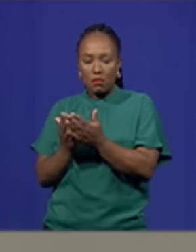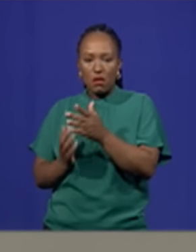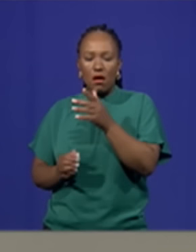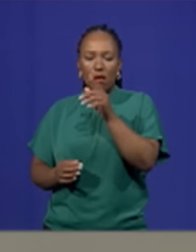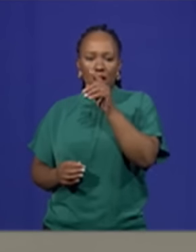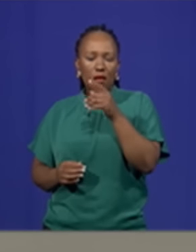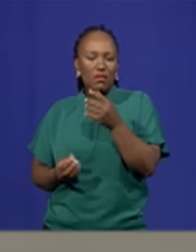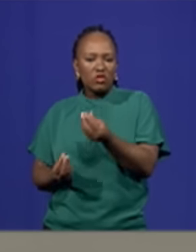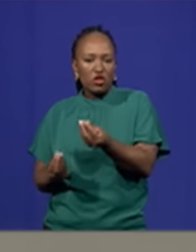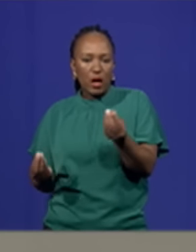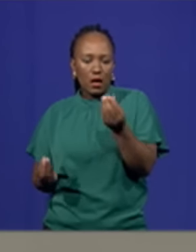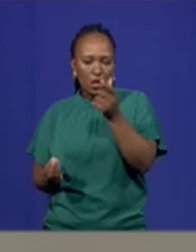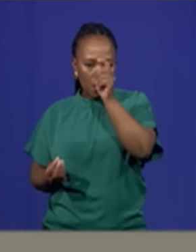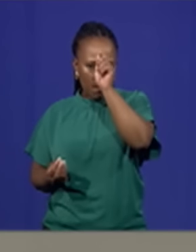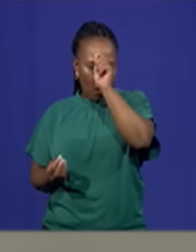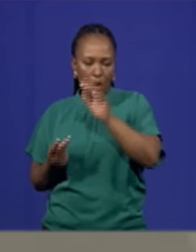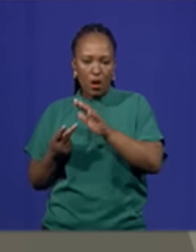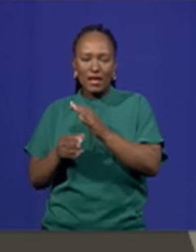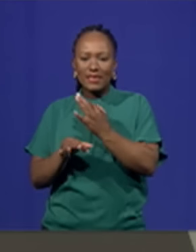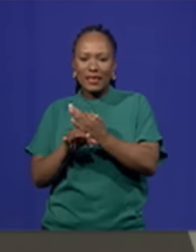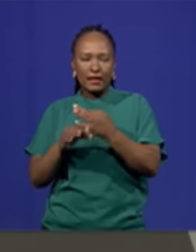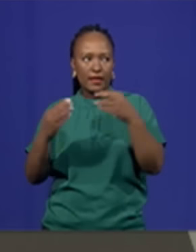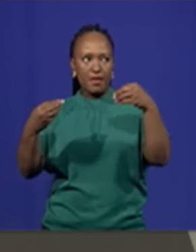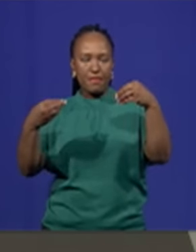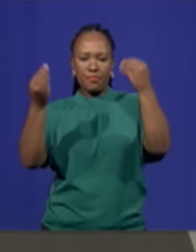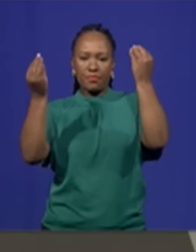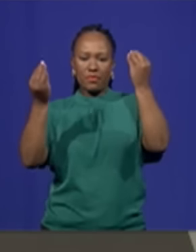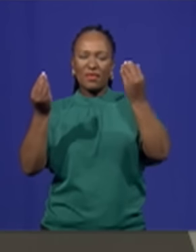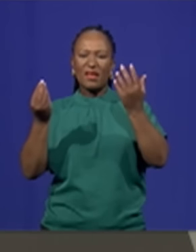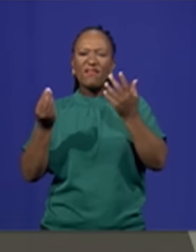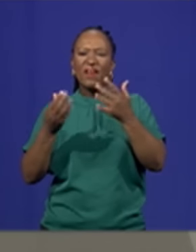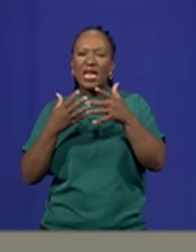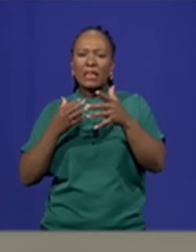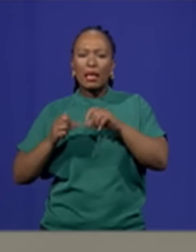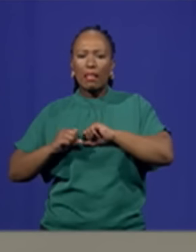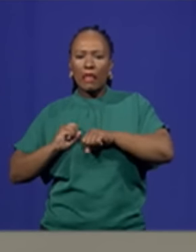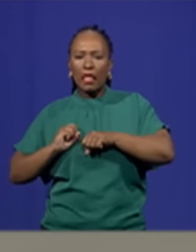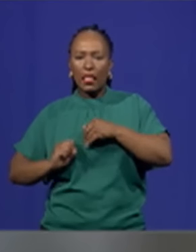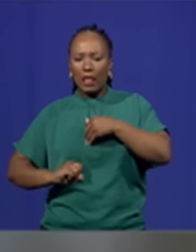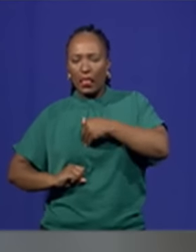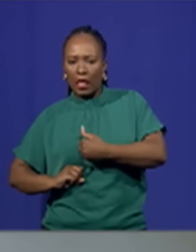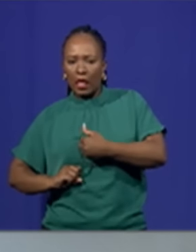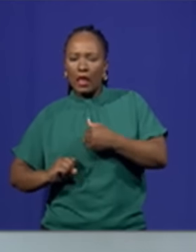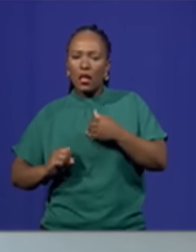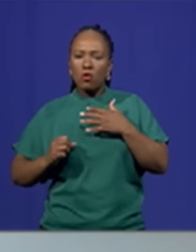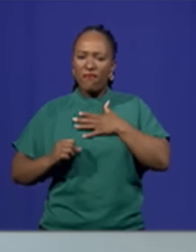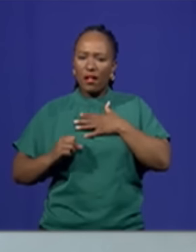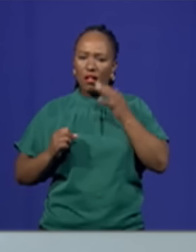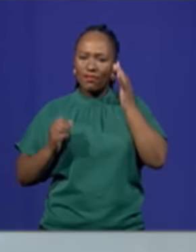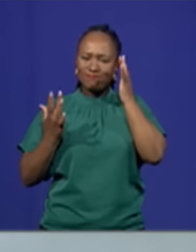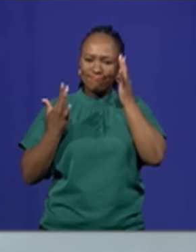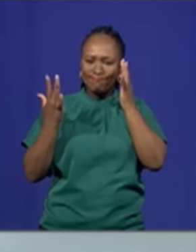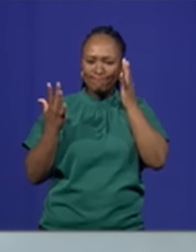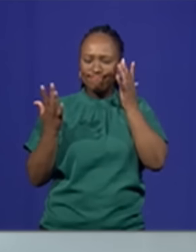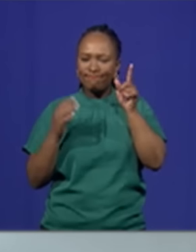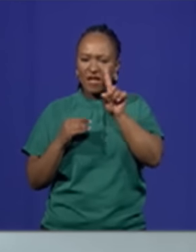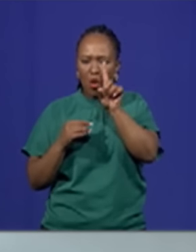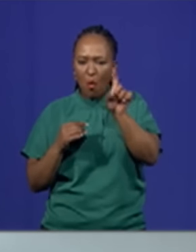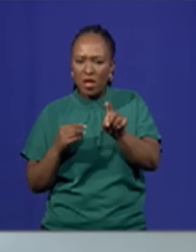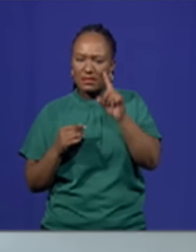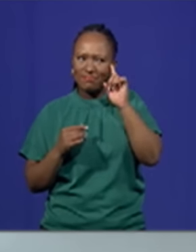bashanyana le bontate ba seng ba hodile ke ho sebetsana le leqeba le dipotso tseo nang le tsona. Re fumana dikgaruru tse ngata, re fumana bontate